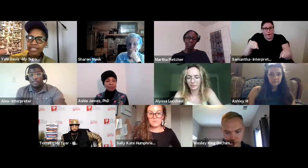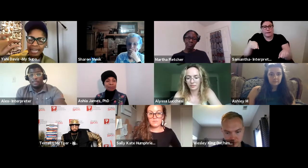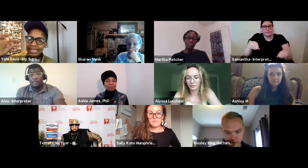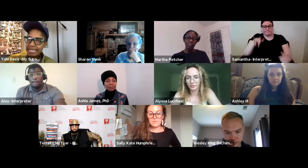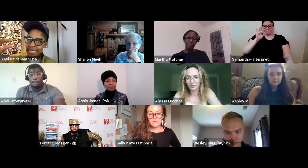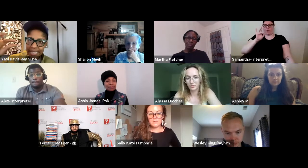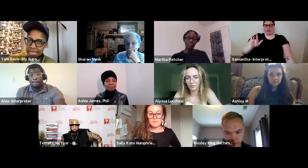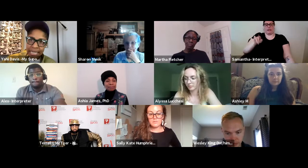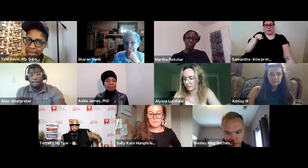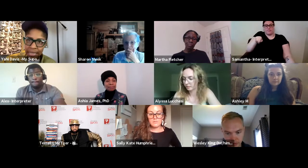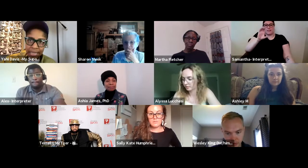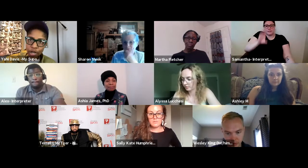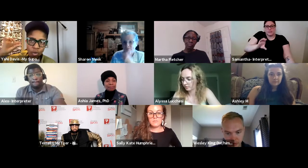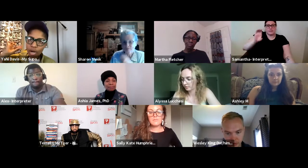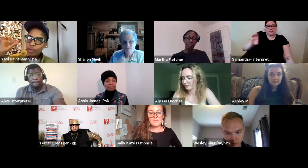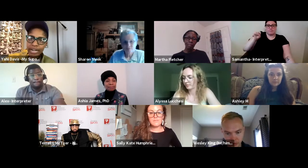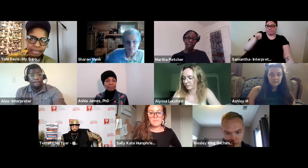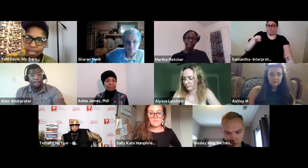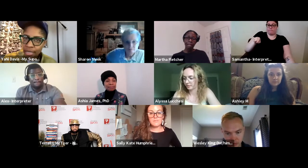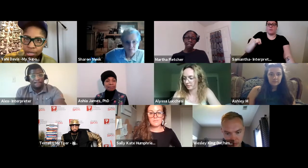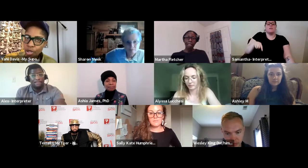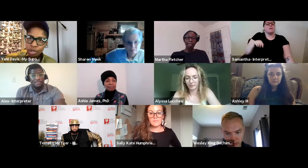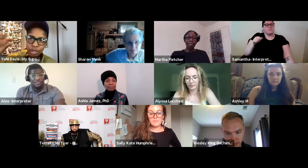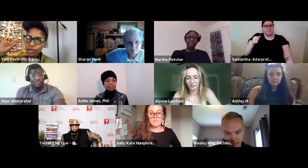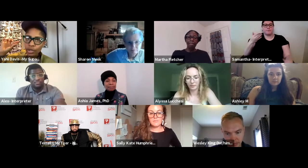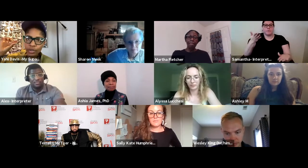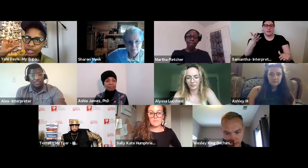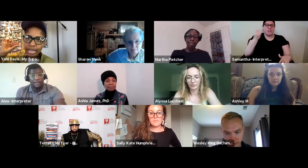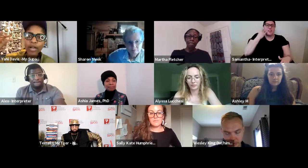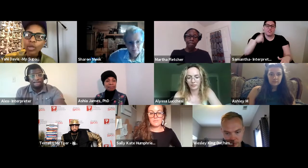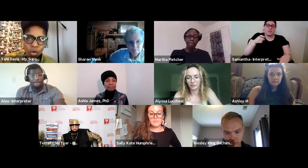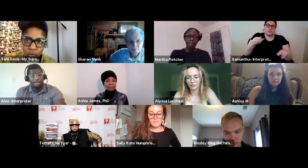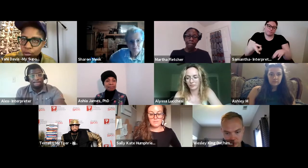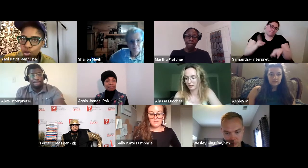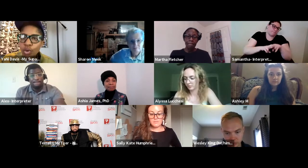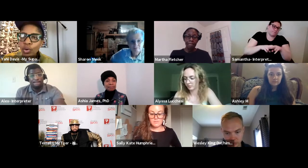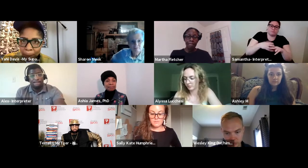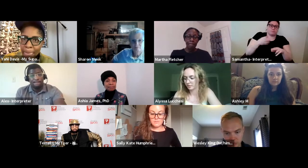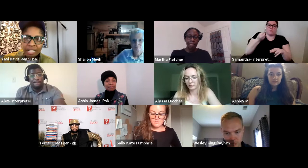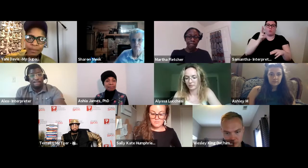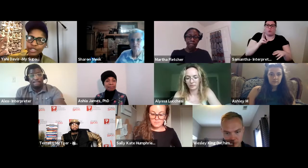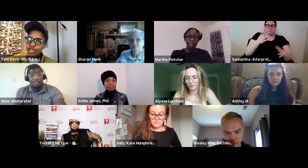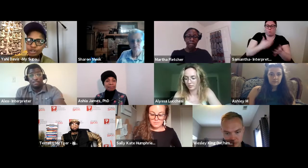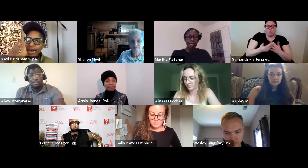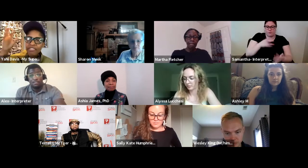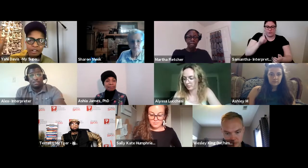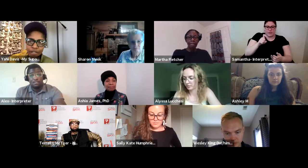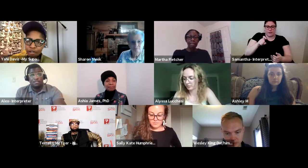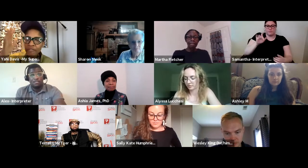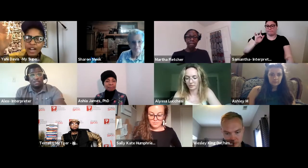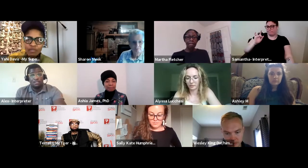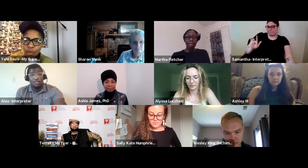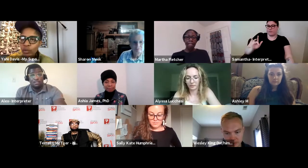to click that CC, upgrade to the download for Zoom to make sure you're at